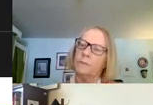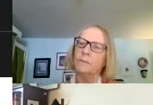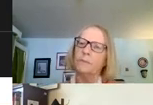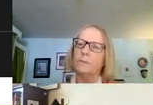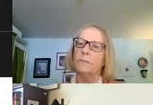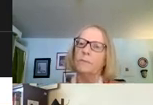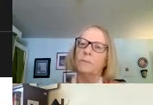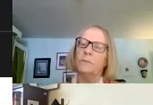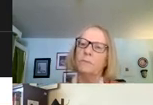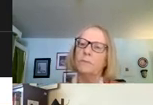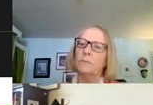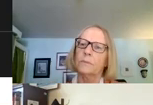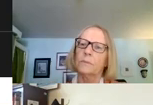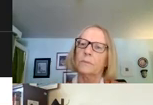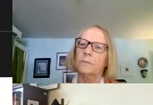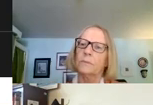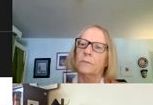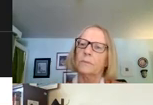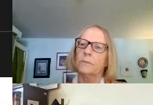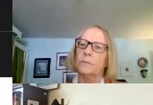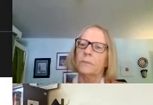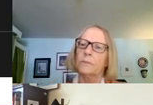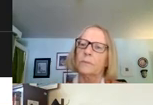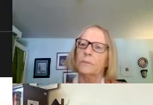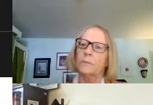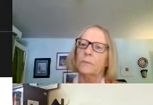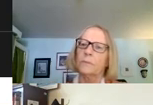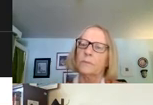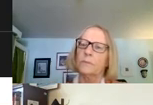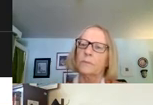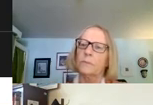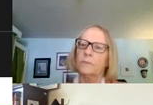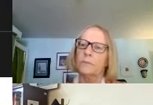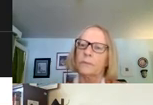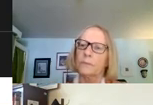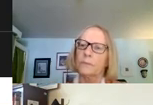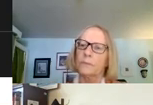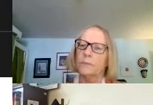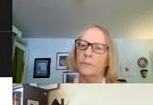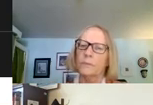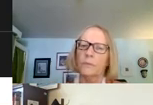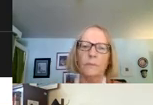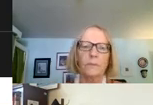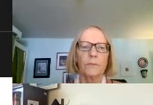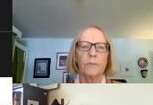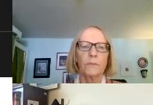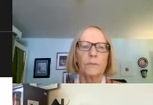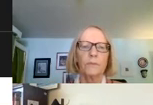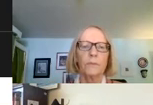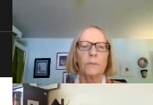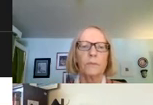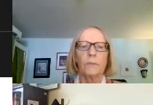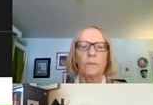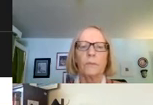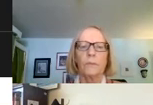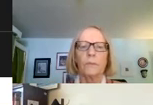and generally applies to the idea of global mental ability. So the person is competent or not. When we